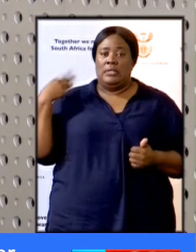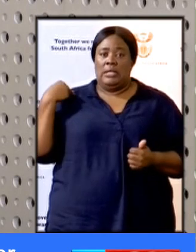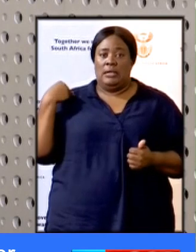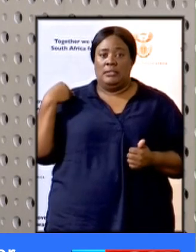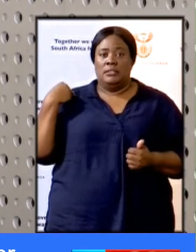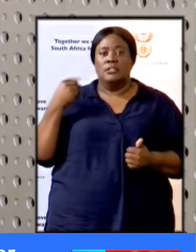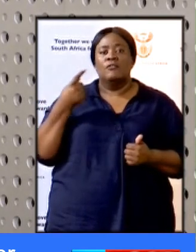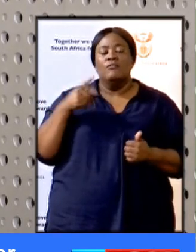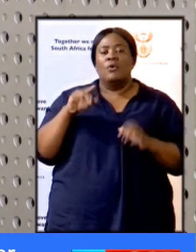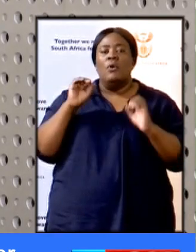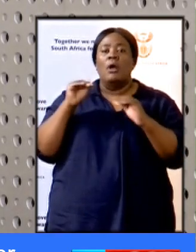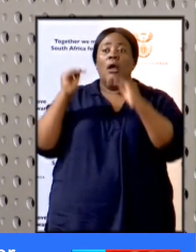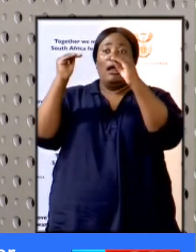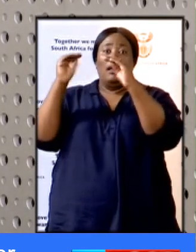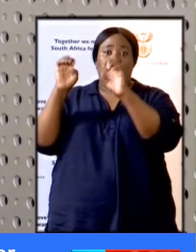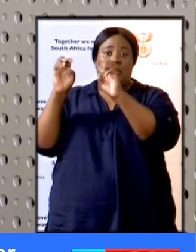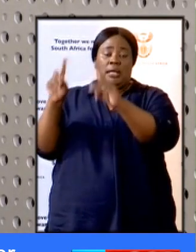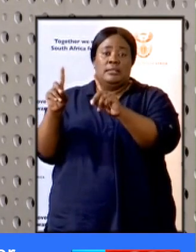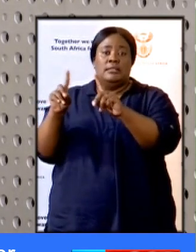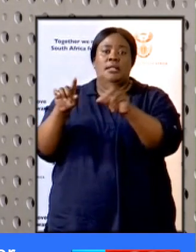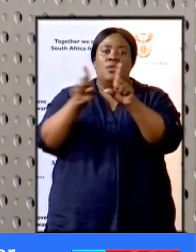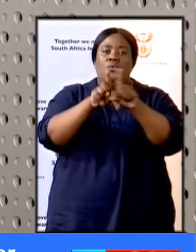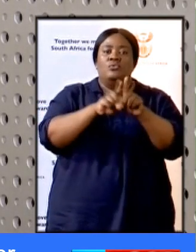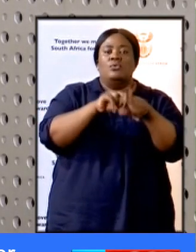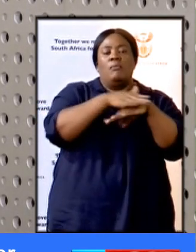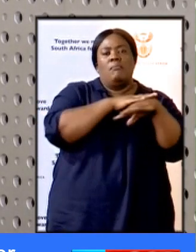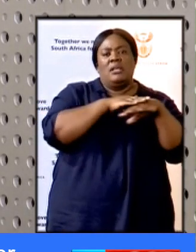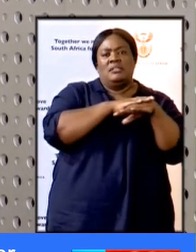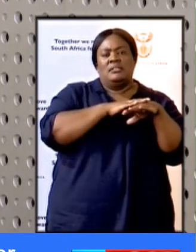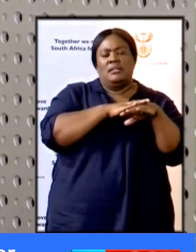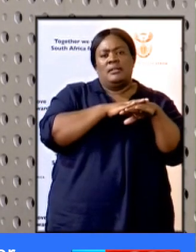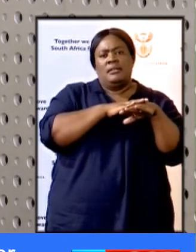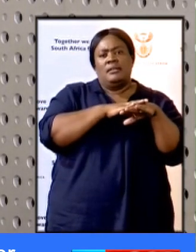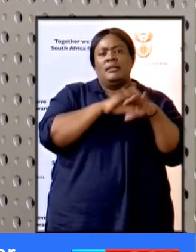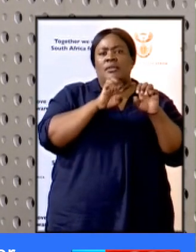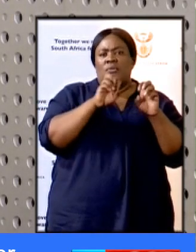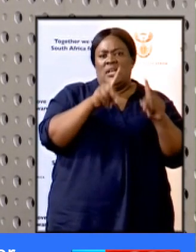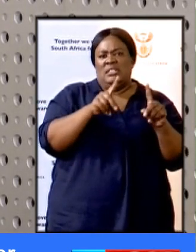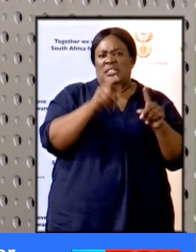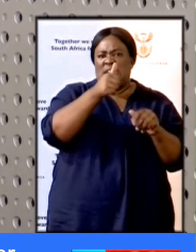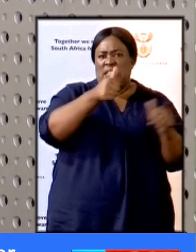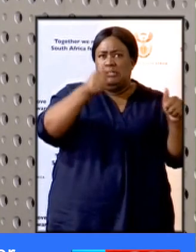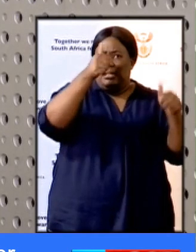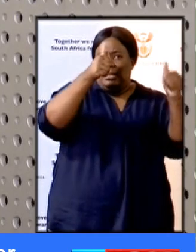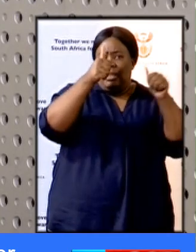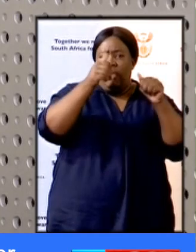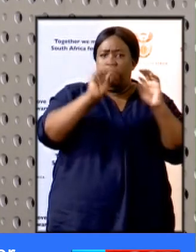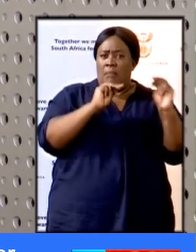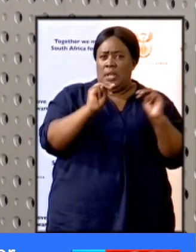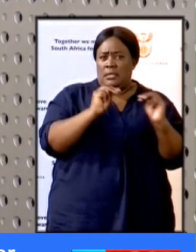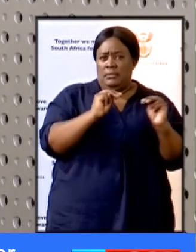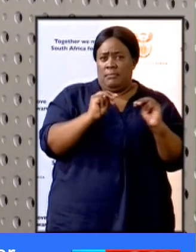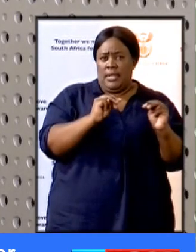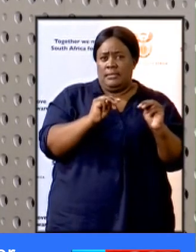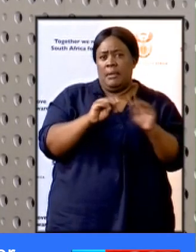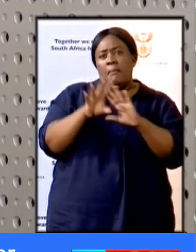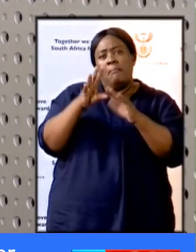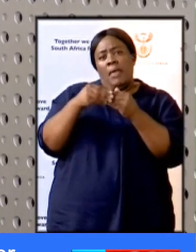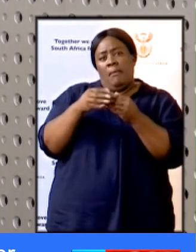for higher education and basic education and senior management, members of the